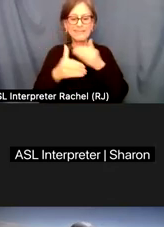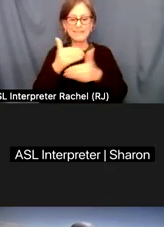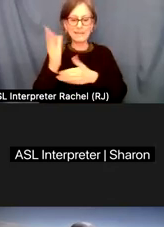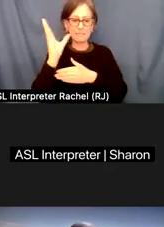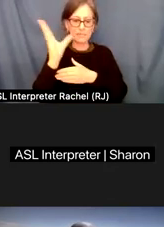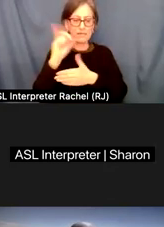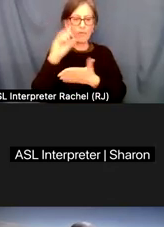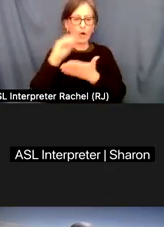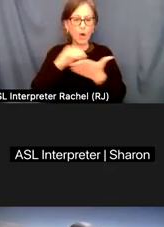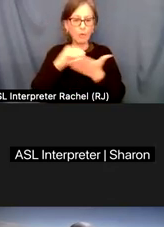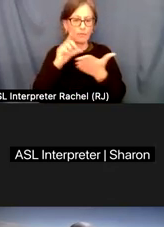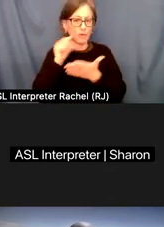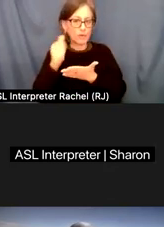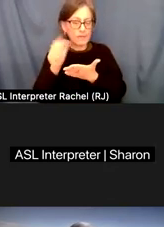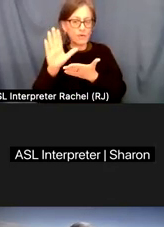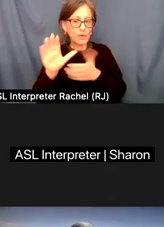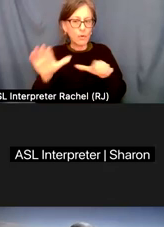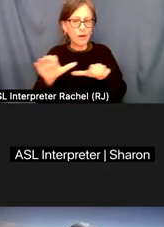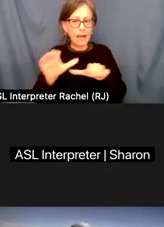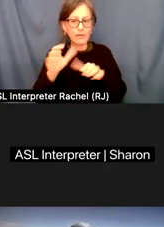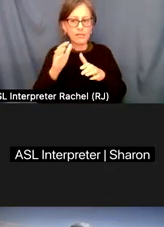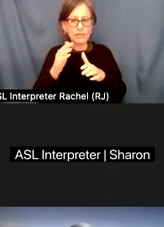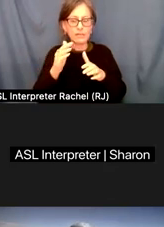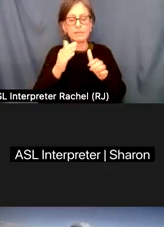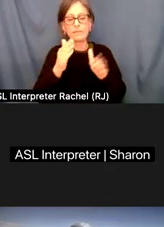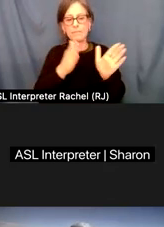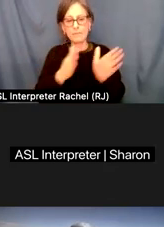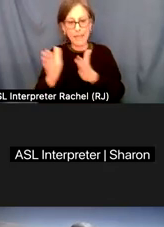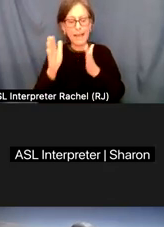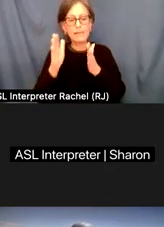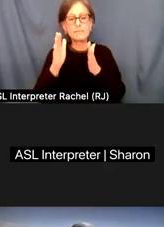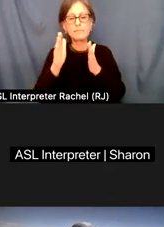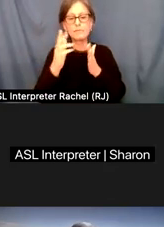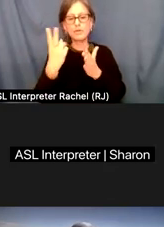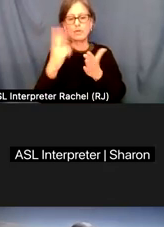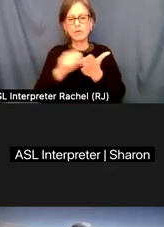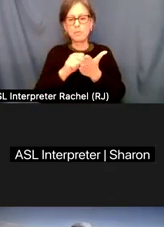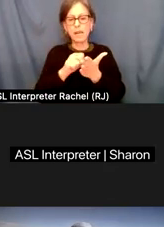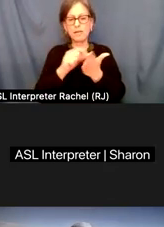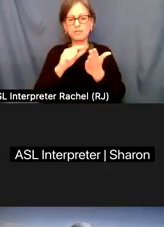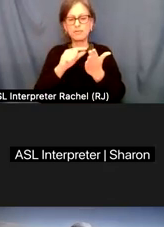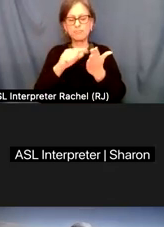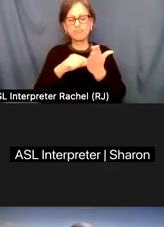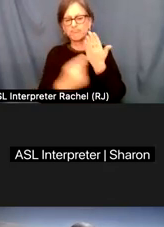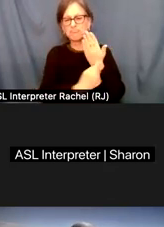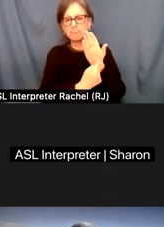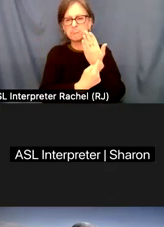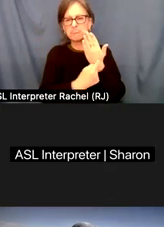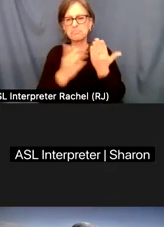take notes for your action plan. One is a 2-page, just a double-sided document, fairly easy to